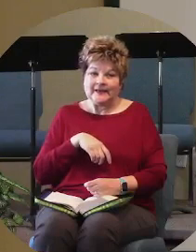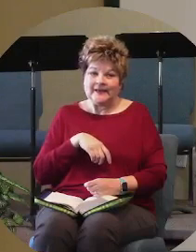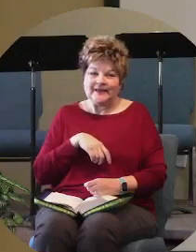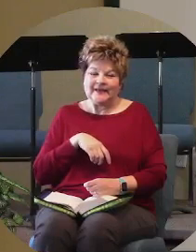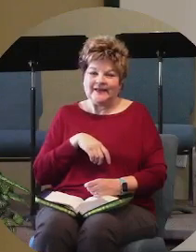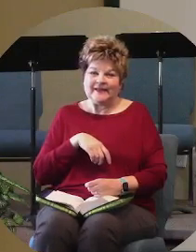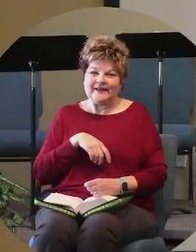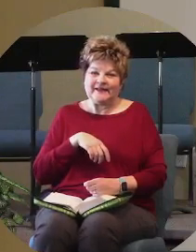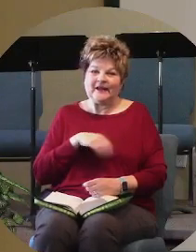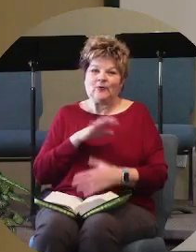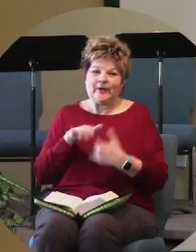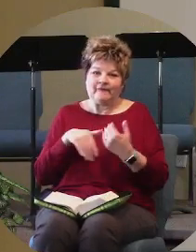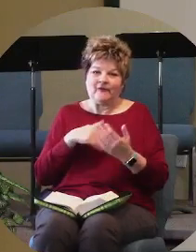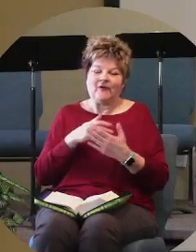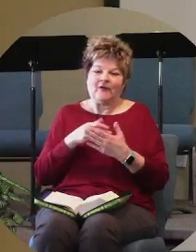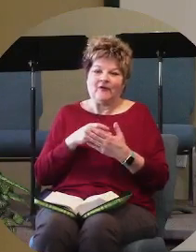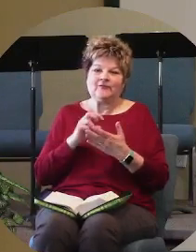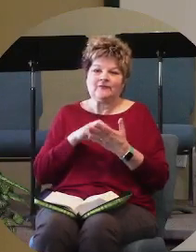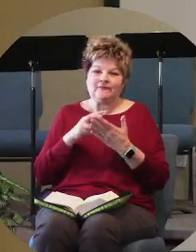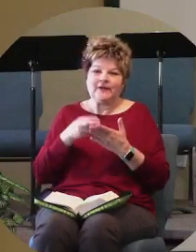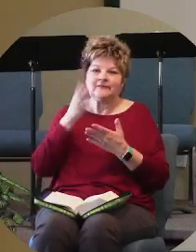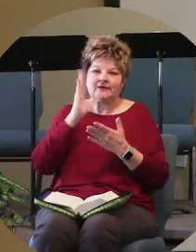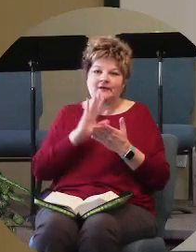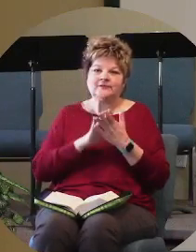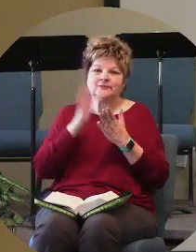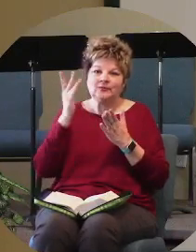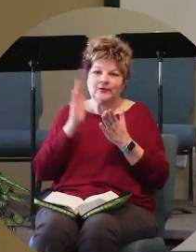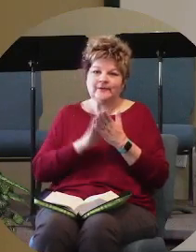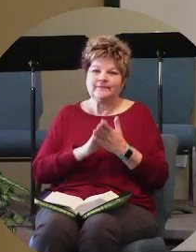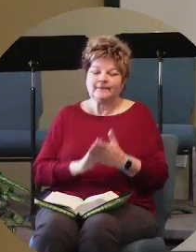Yeah, we've all done that. And we've all fallen short of God's glory.